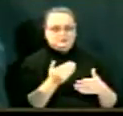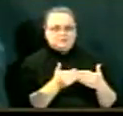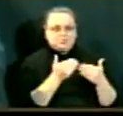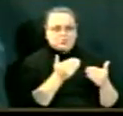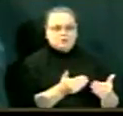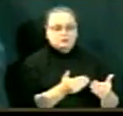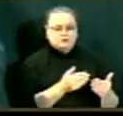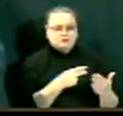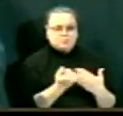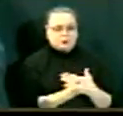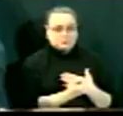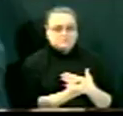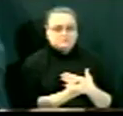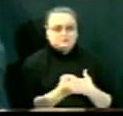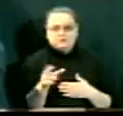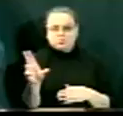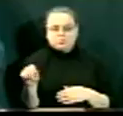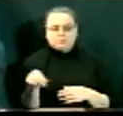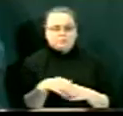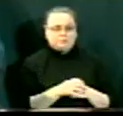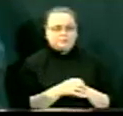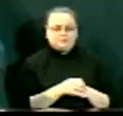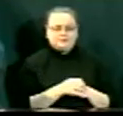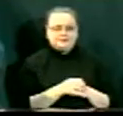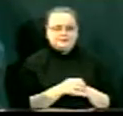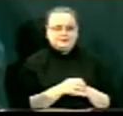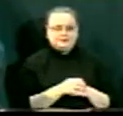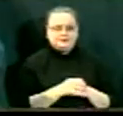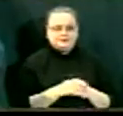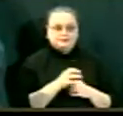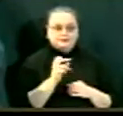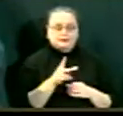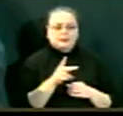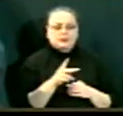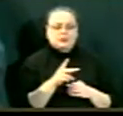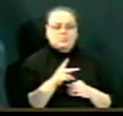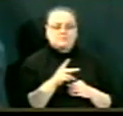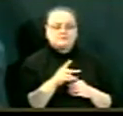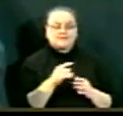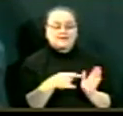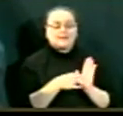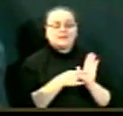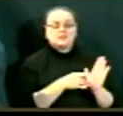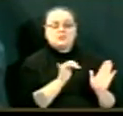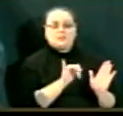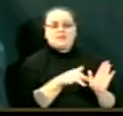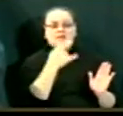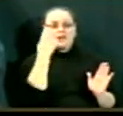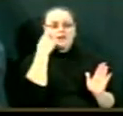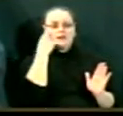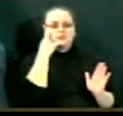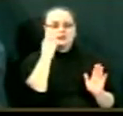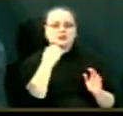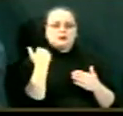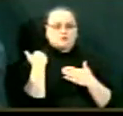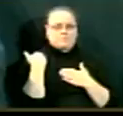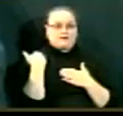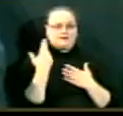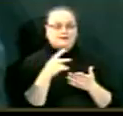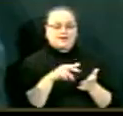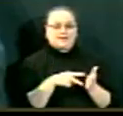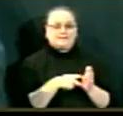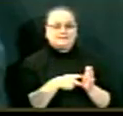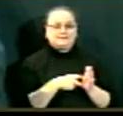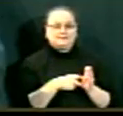toward the project. Nothing significant, no. Okay. In light of that, I just think it's irresponsible. I was quoted in